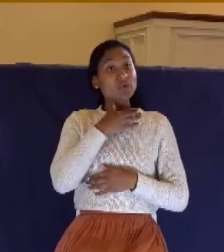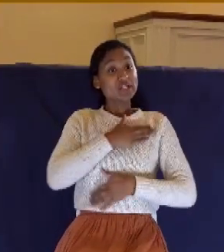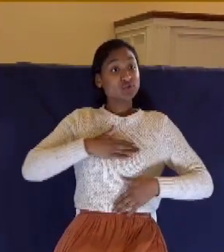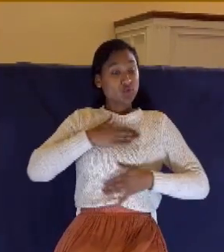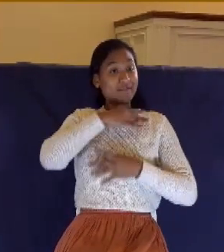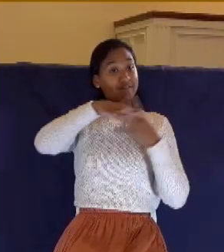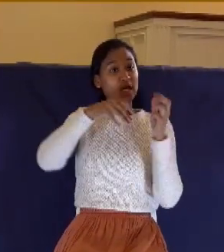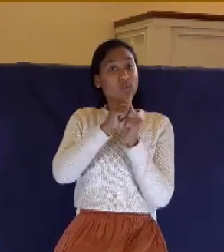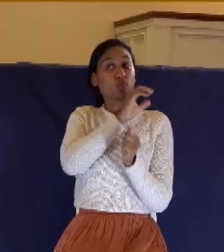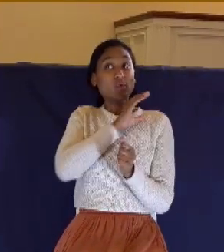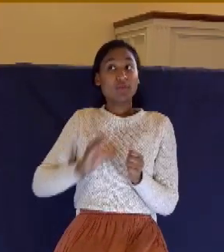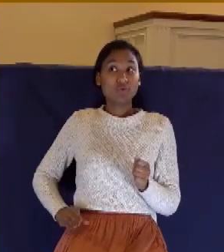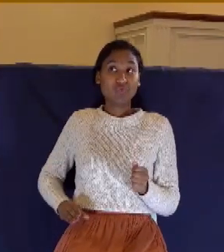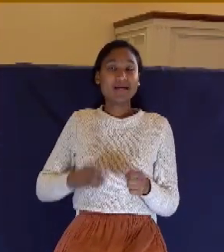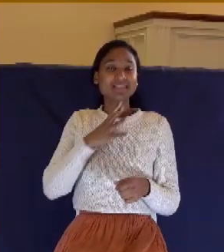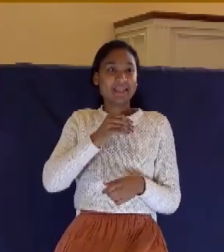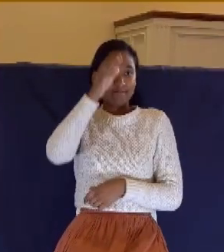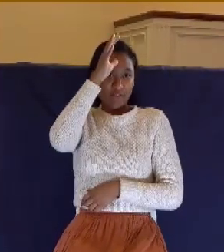1.